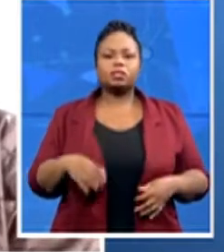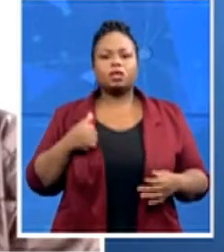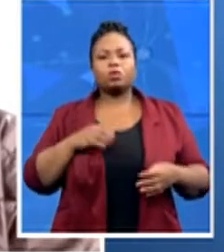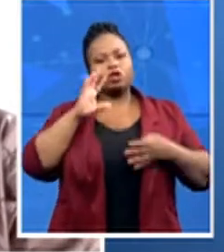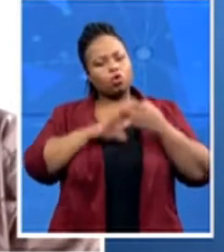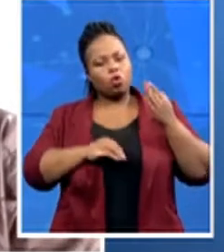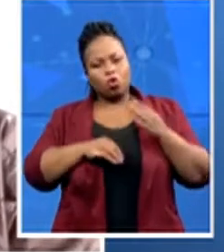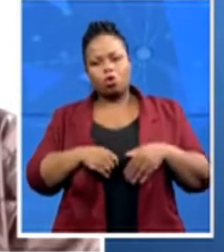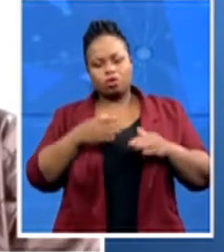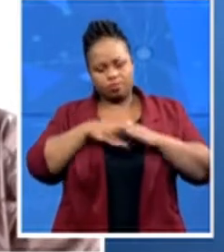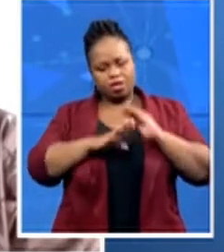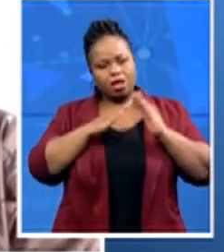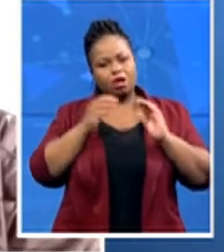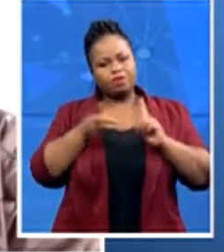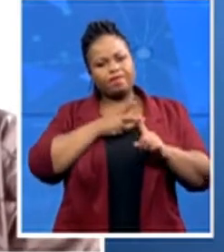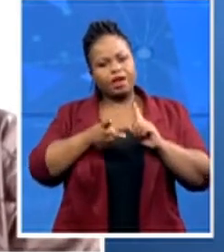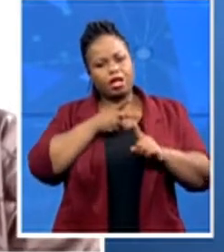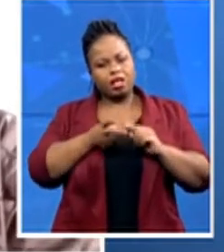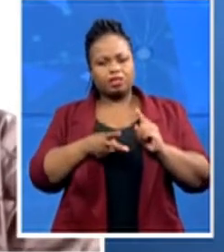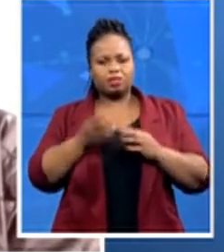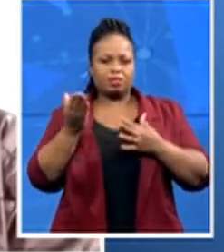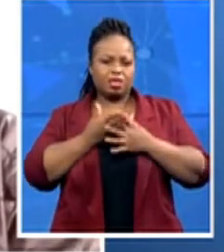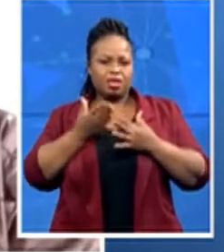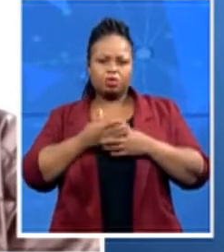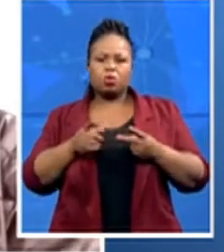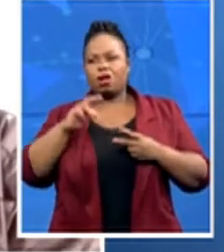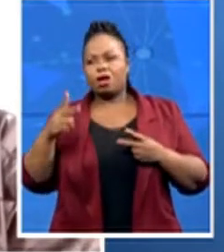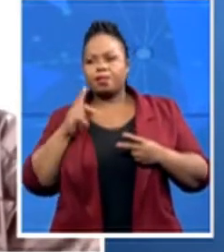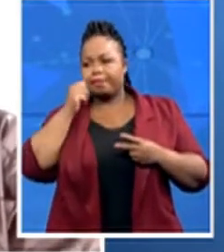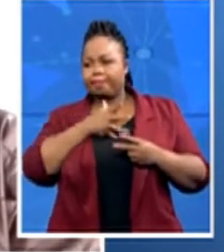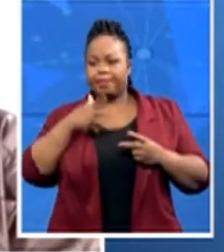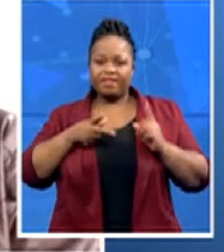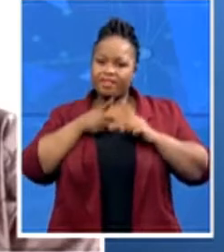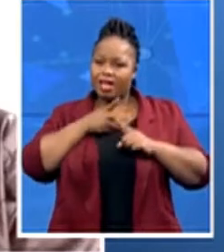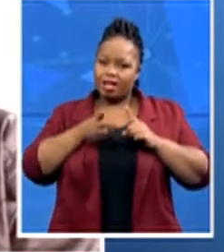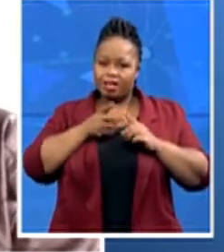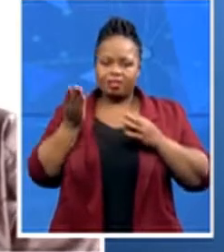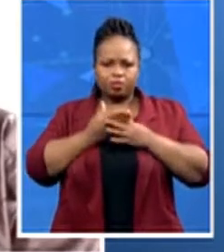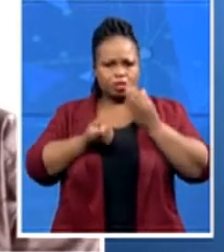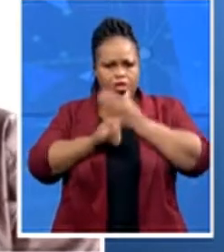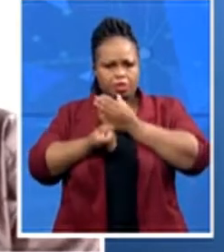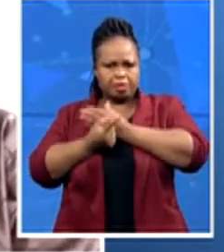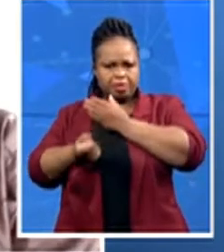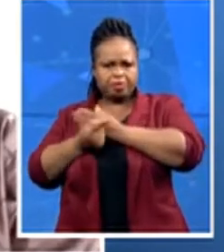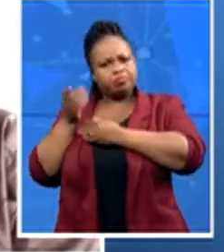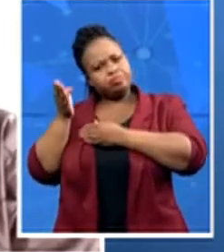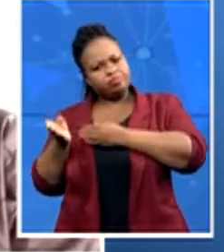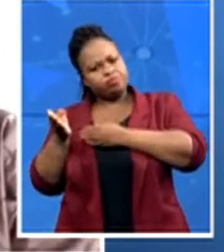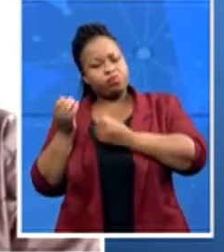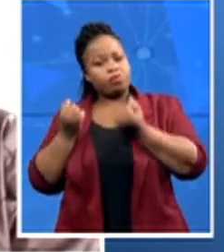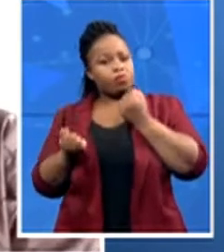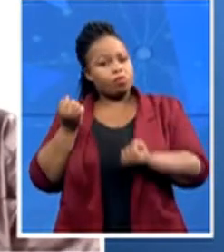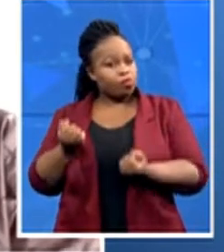even any other gender-based violence case that appears before the courts, it cannot be automatic